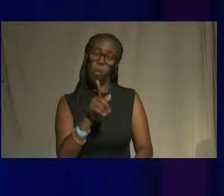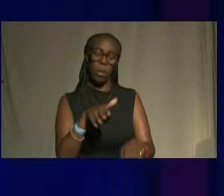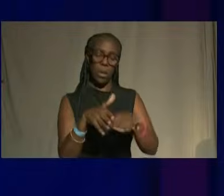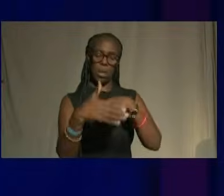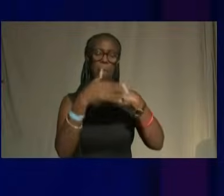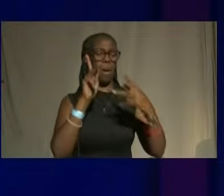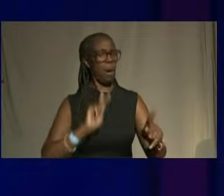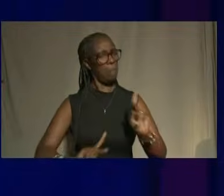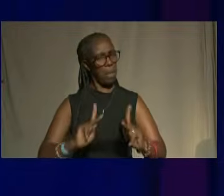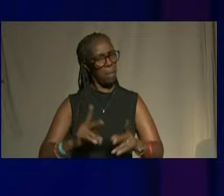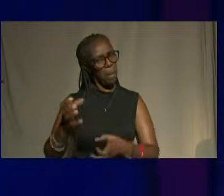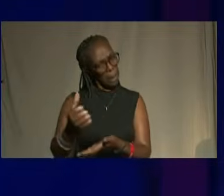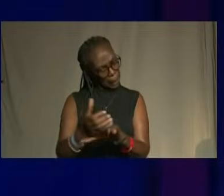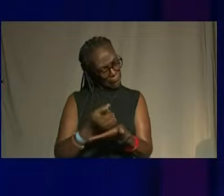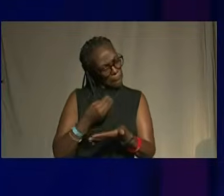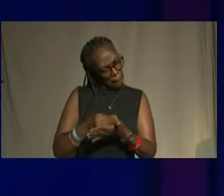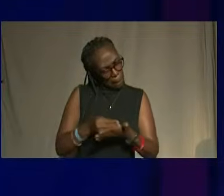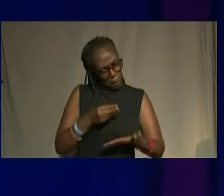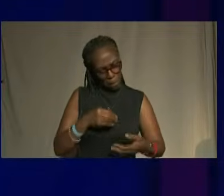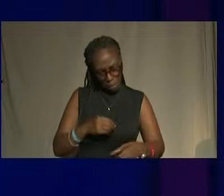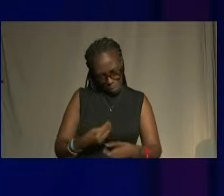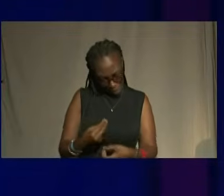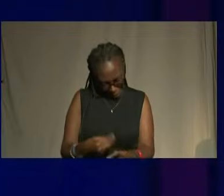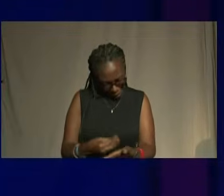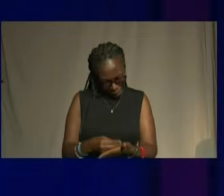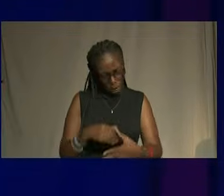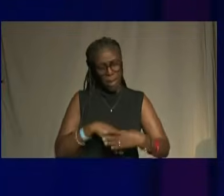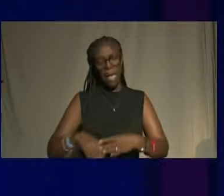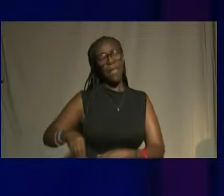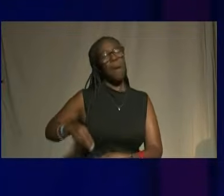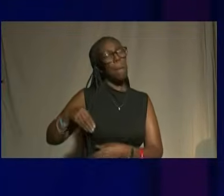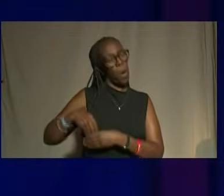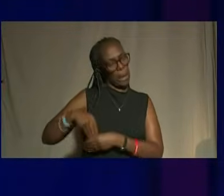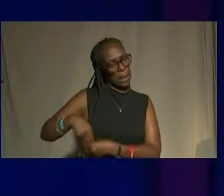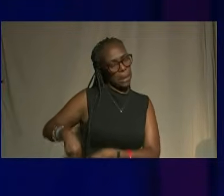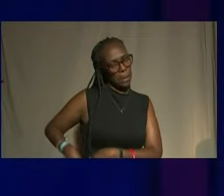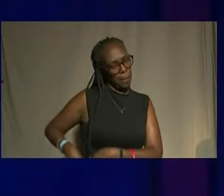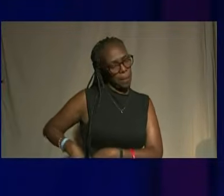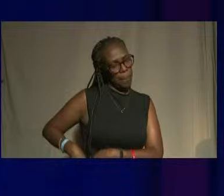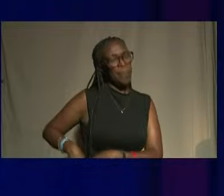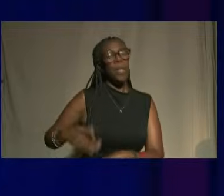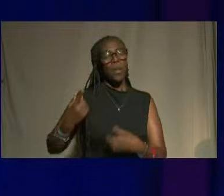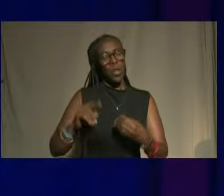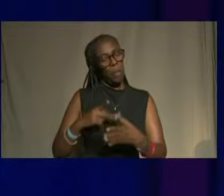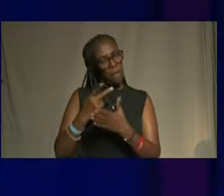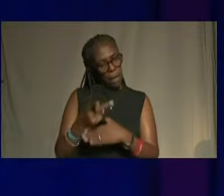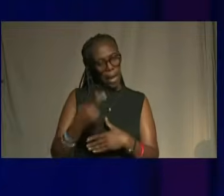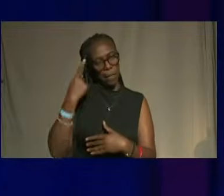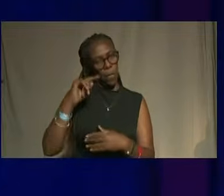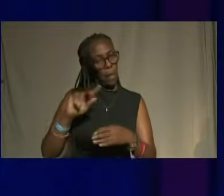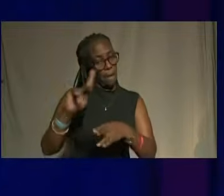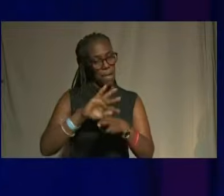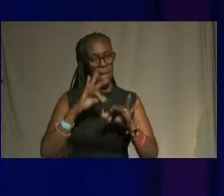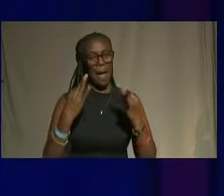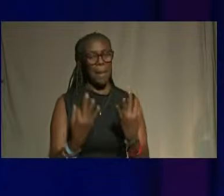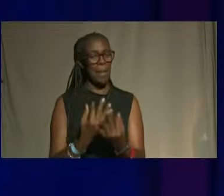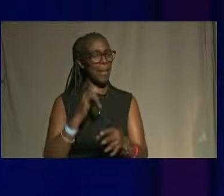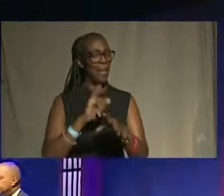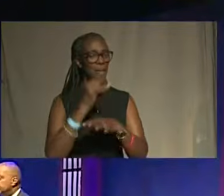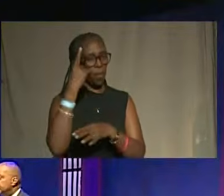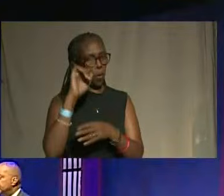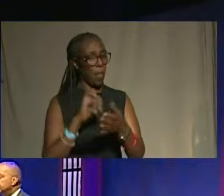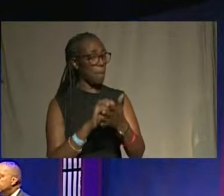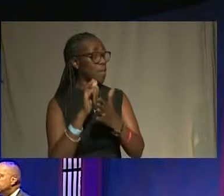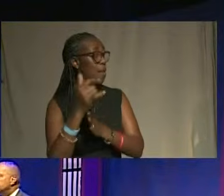monies in their pockets so that they can provide more for themselves and their families. This